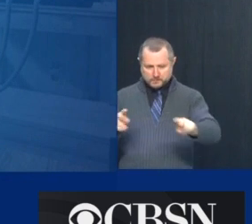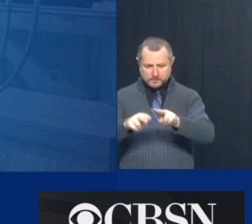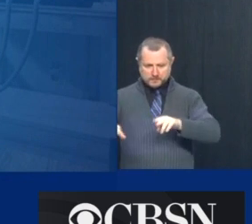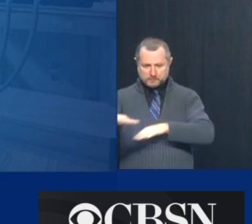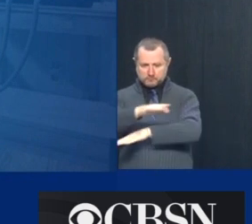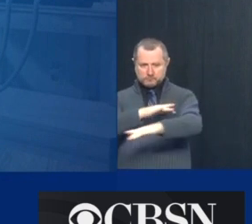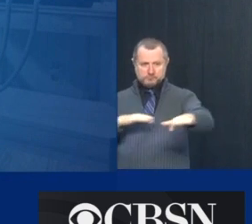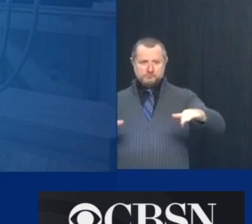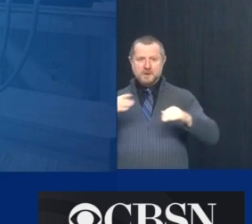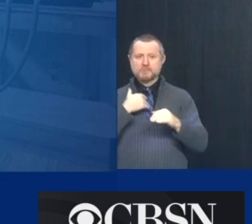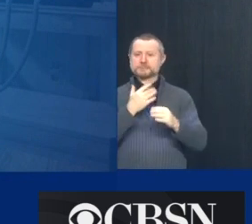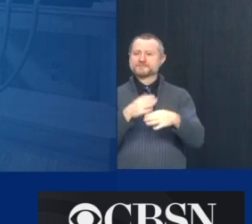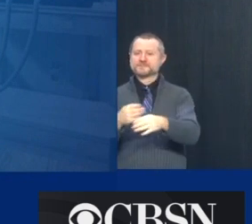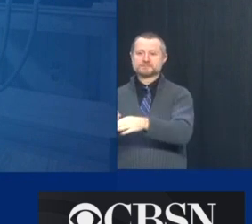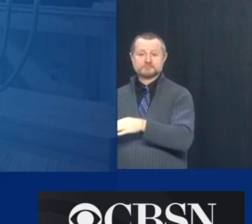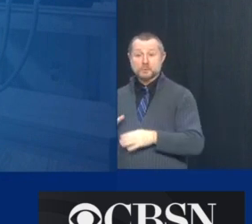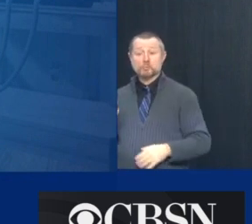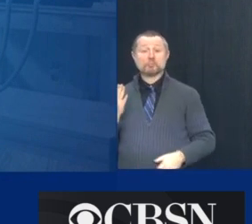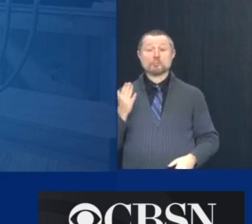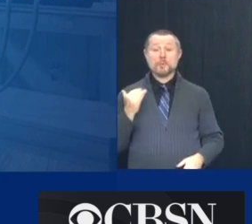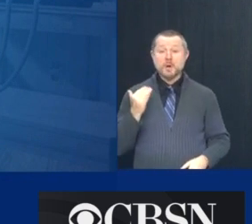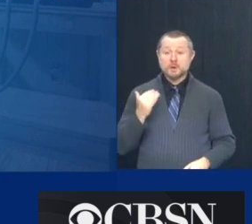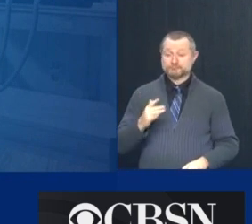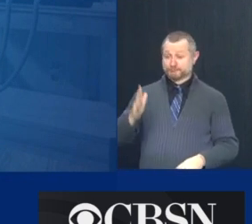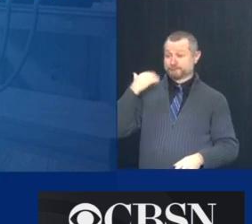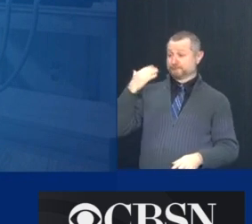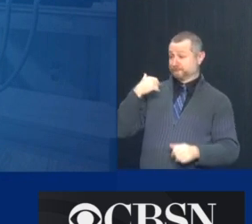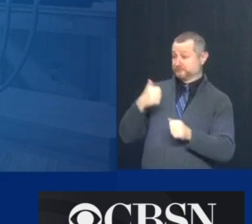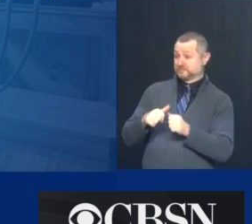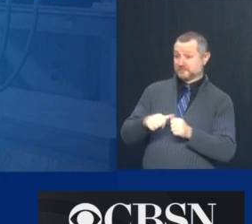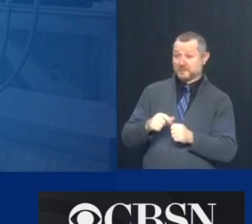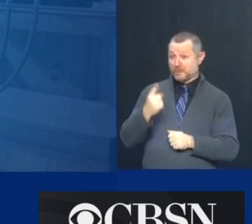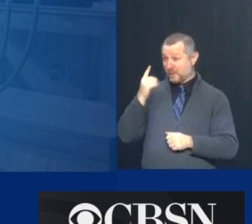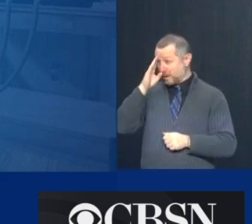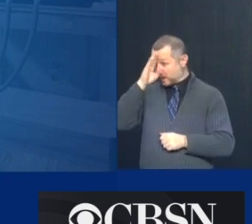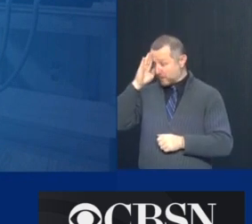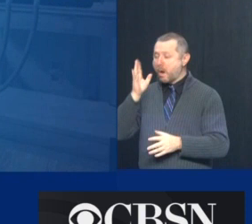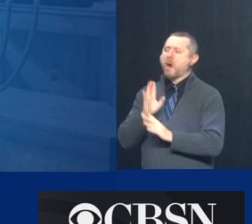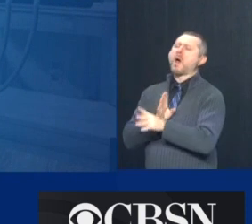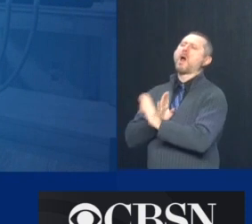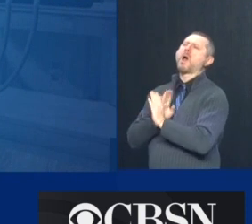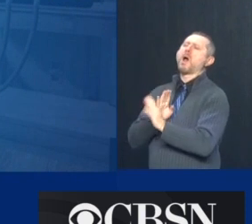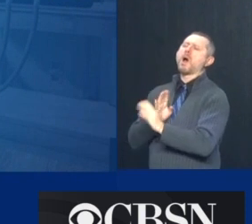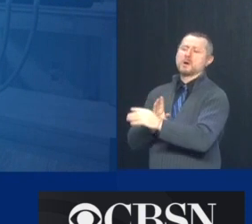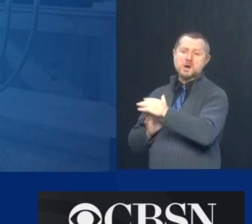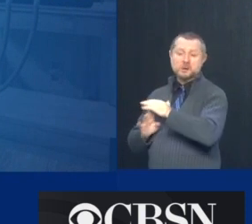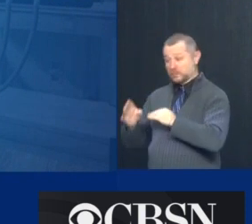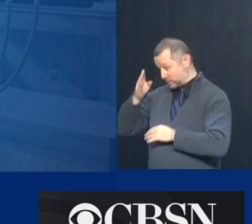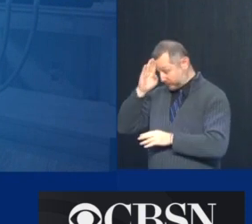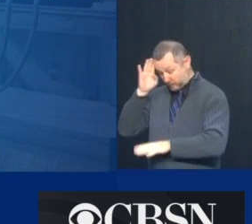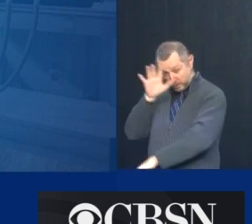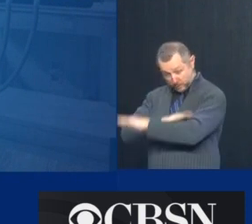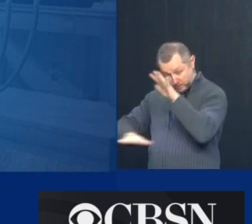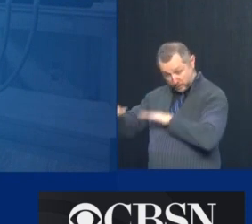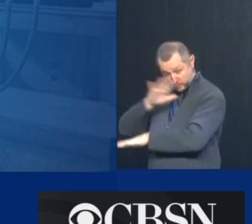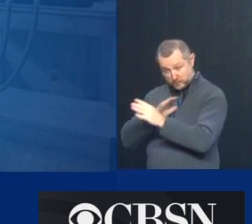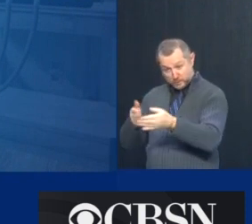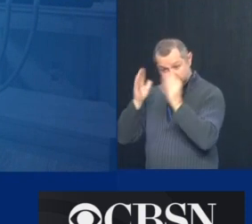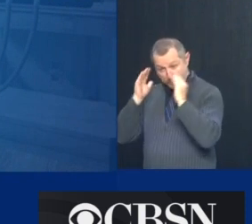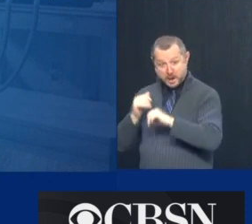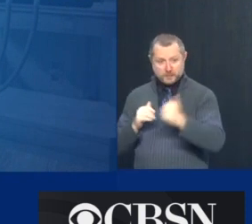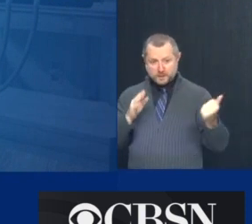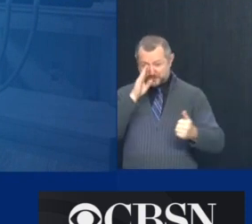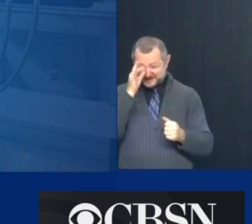a hospital would be overwhelmed. But that system had other hospitals that